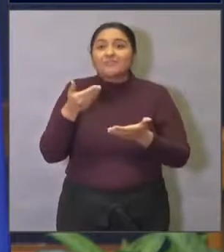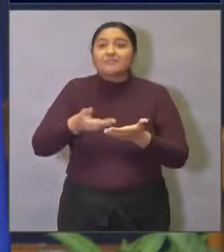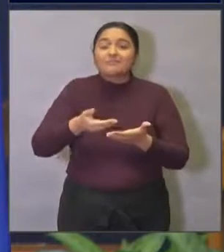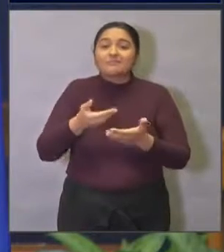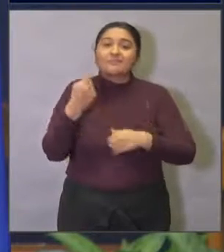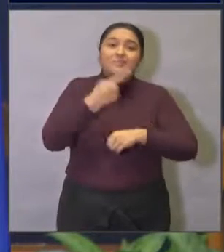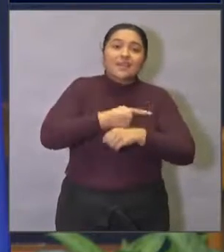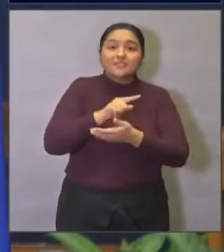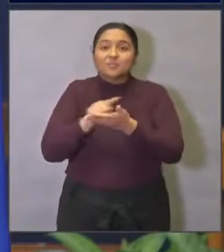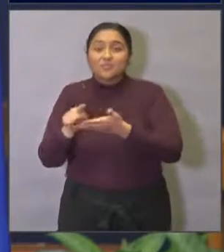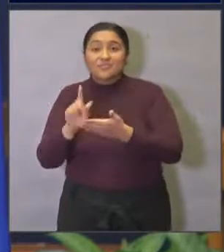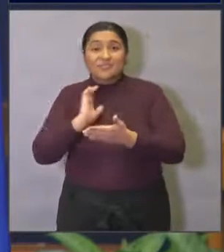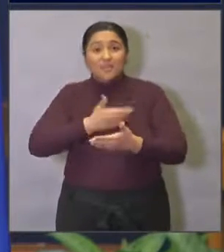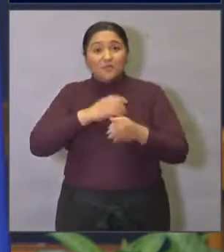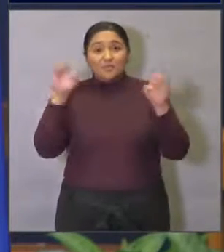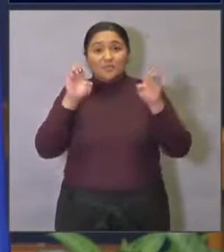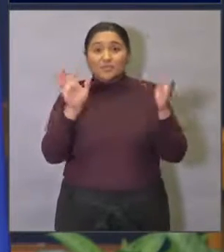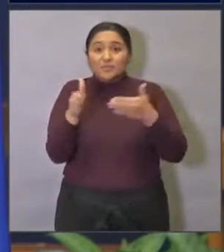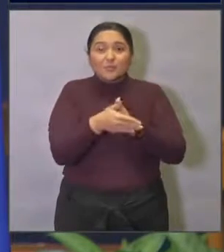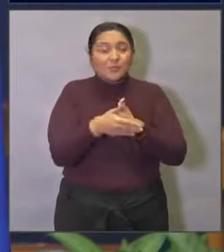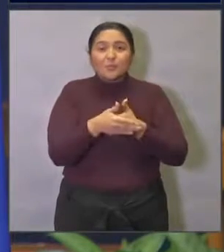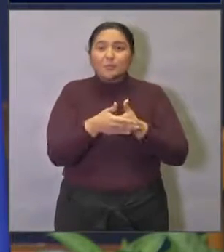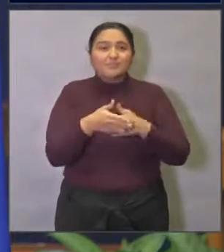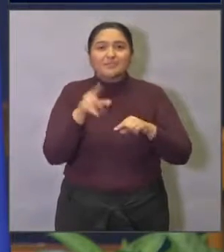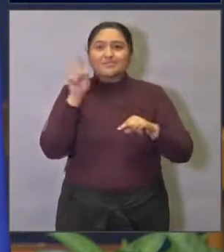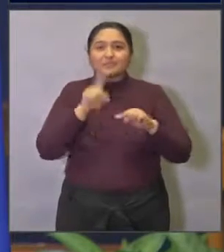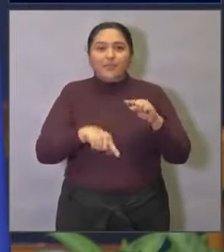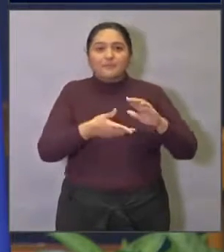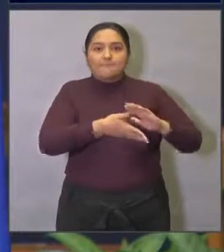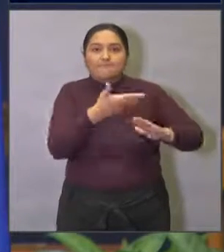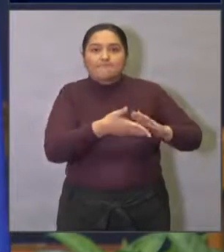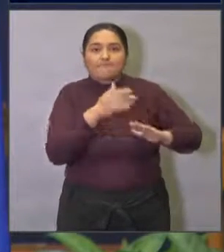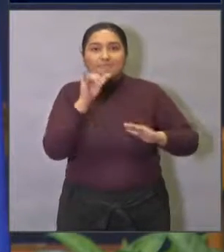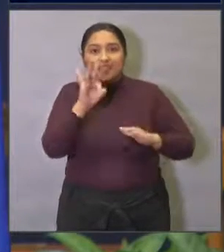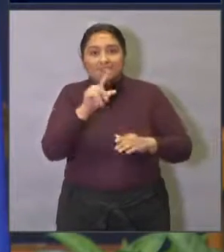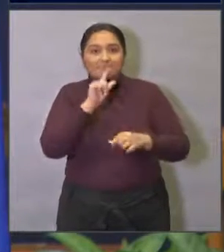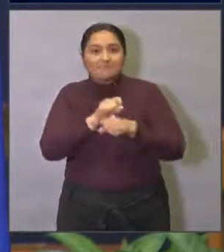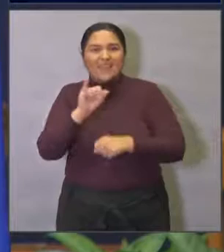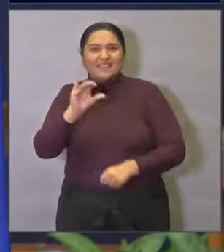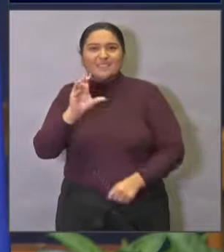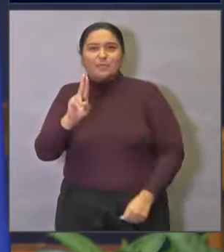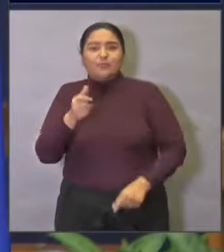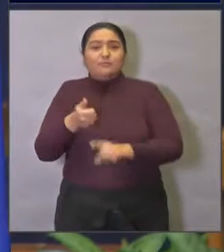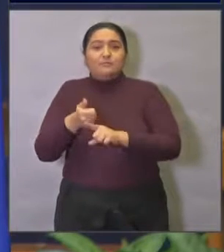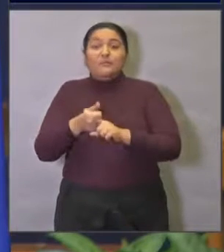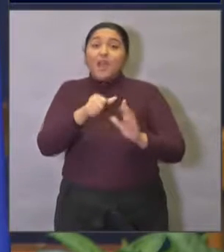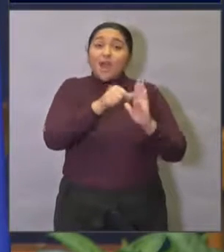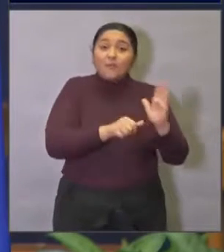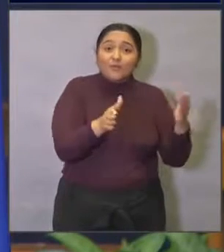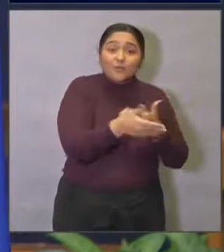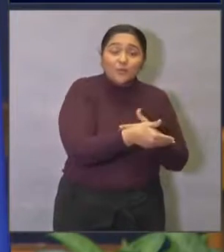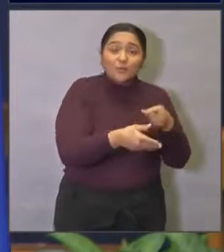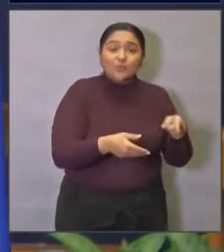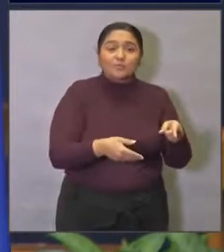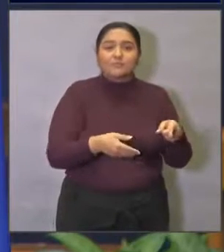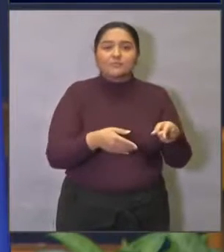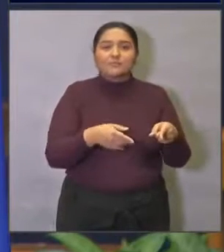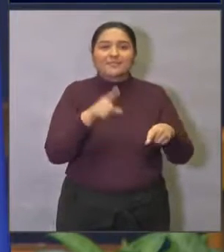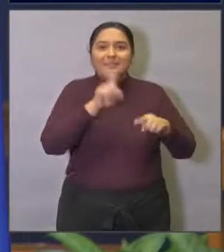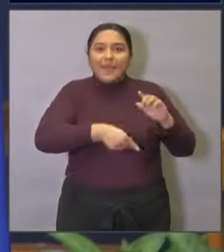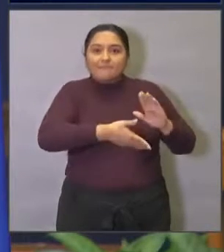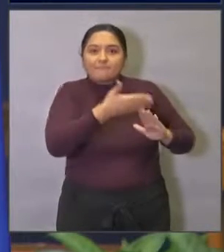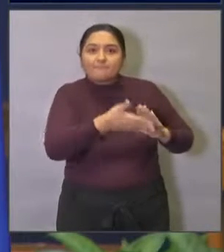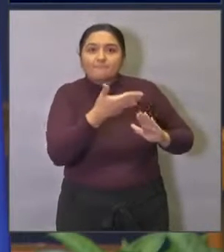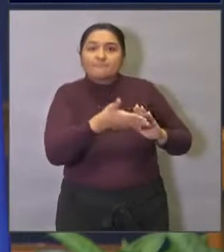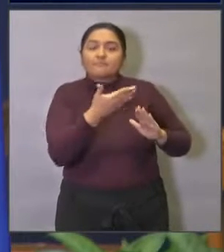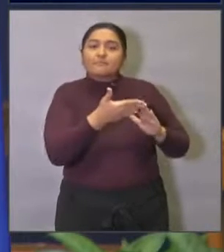cannot keep up when they are functioning as an ICU. Our operating rooms cannot perform as many surgeries as they